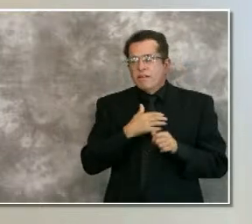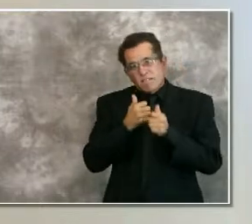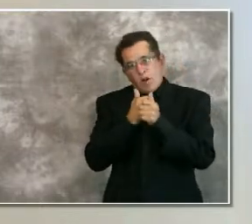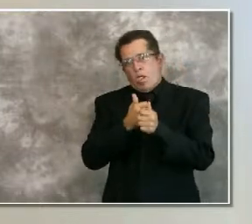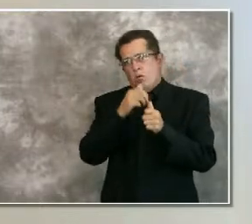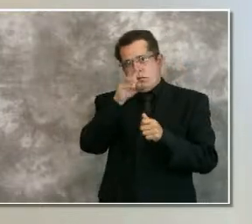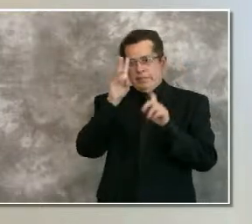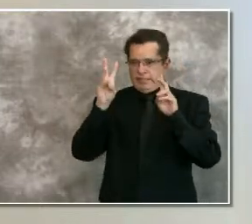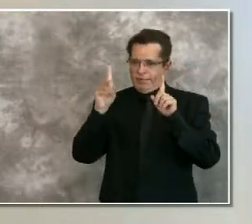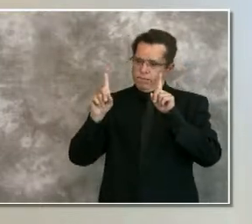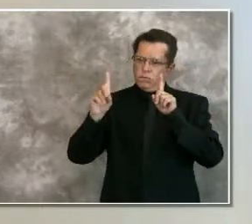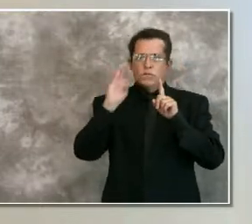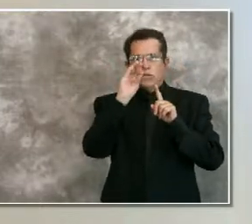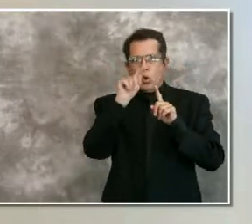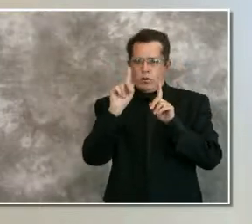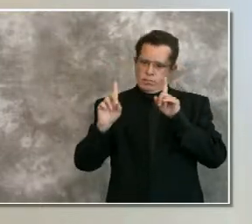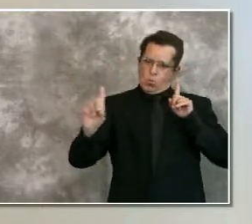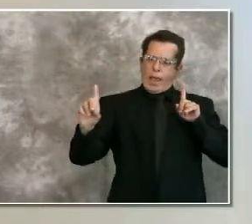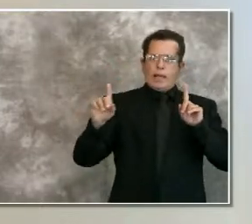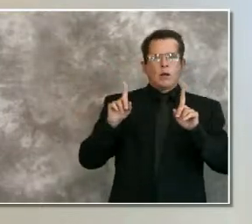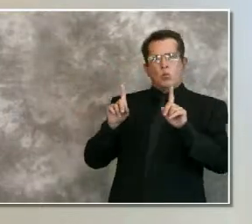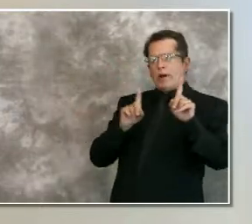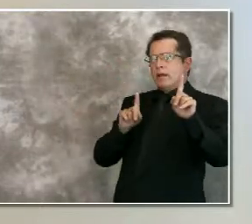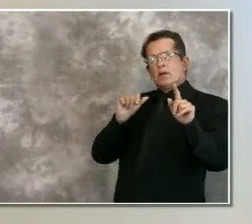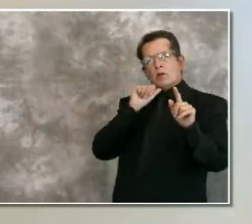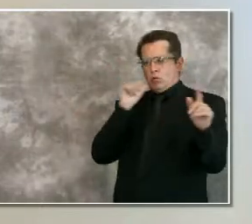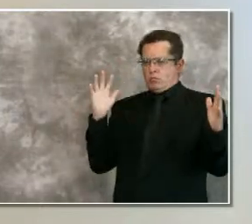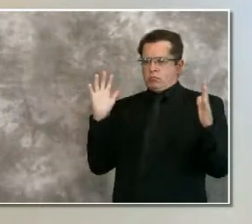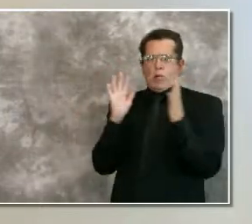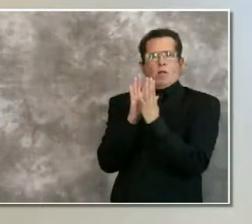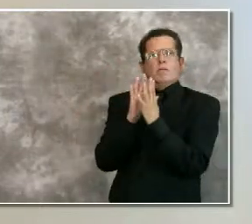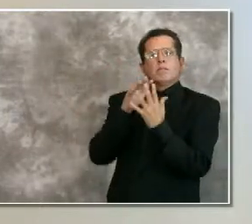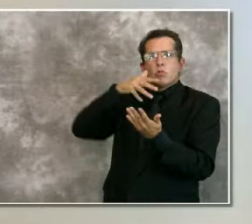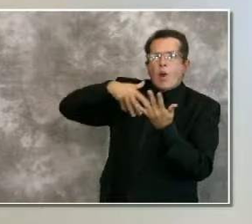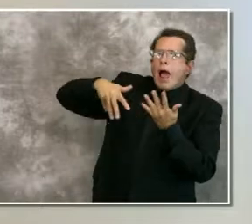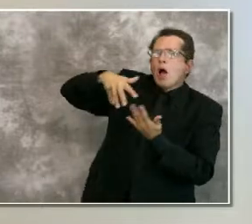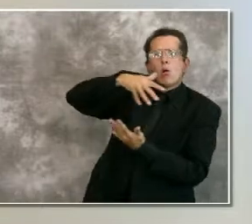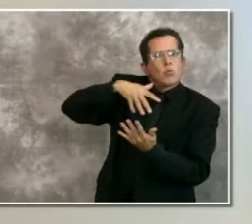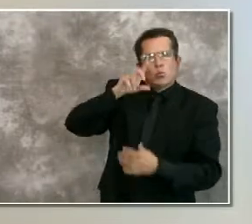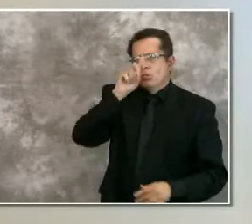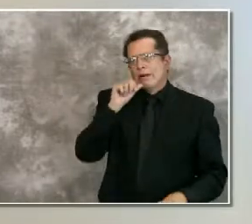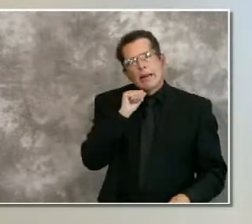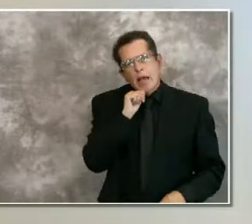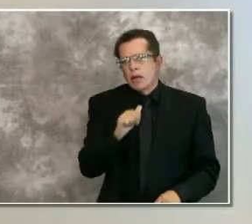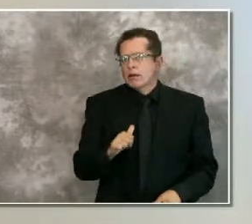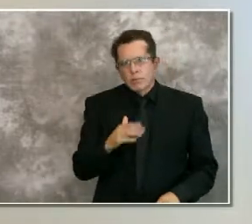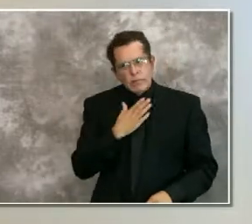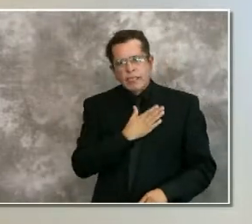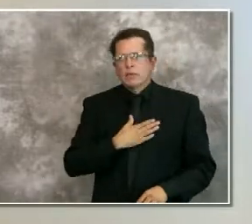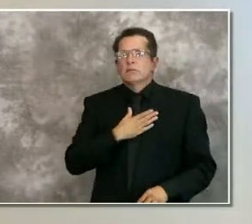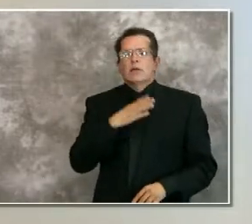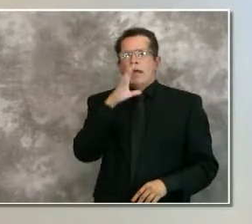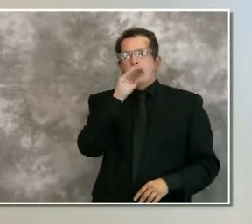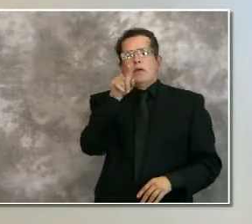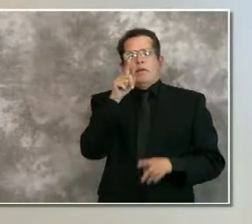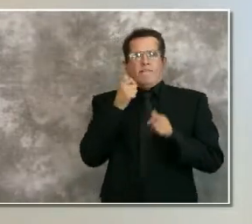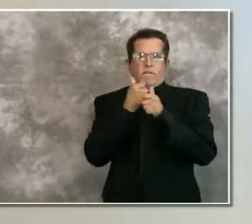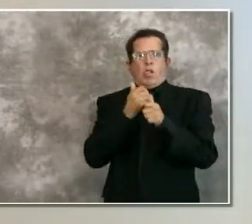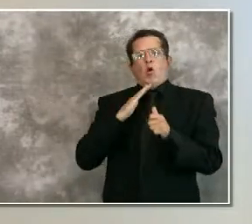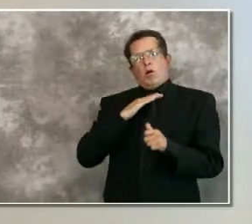feet of a non-household member. Please avoid large indoor crowds, and please take seriously the work of our contact